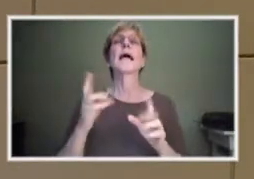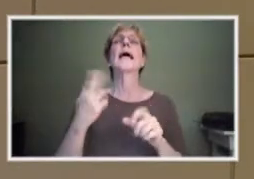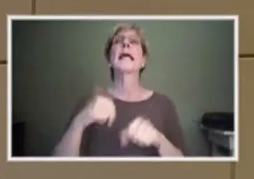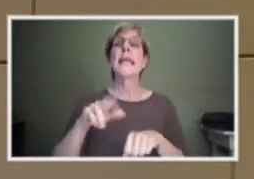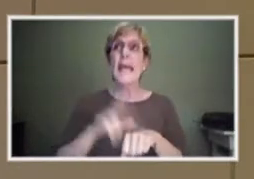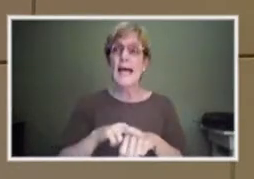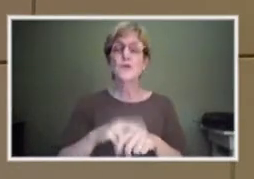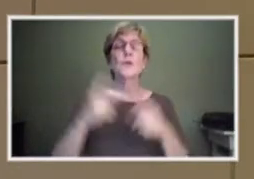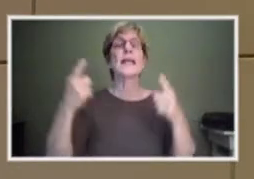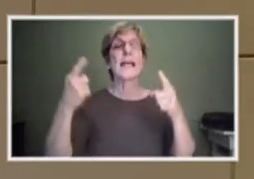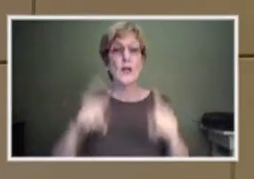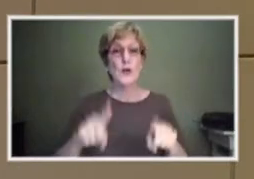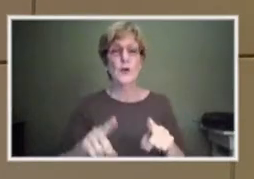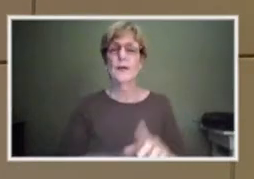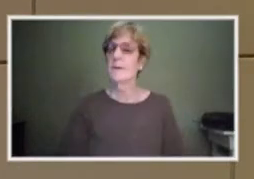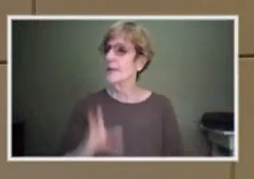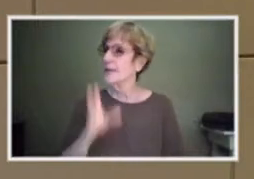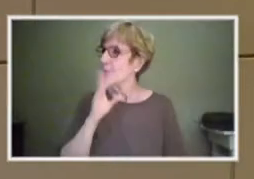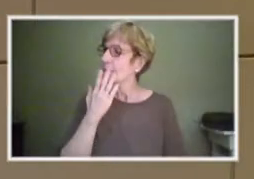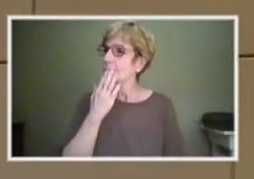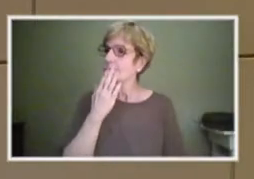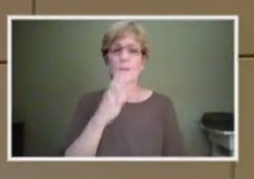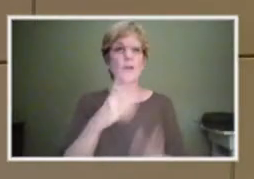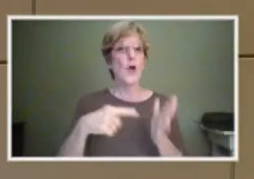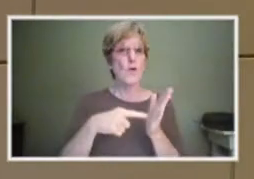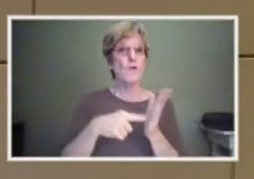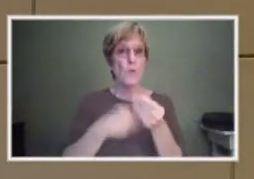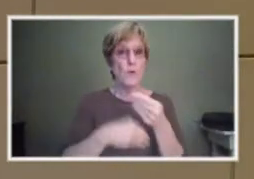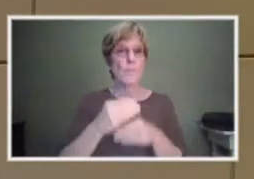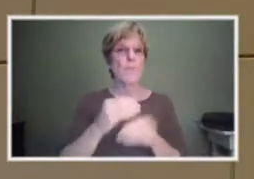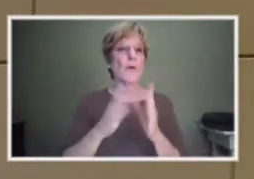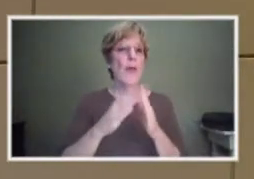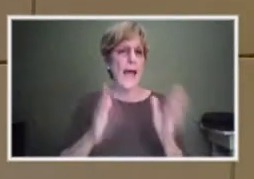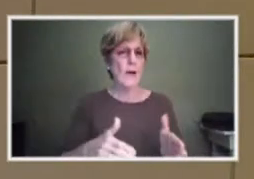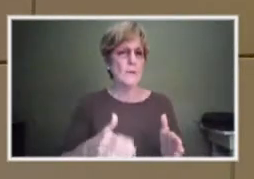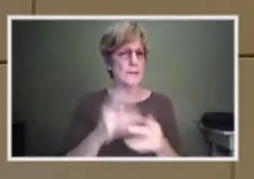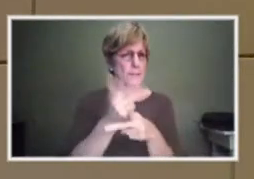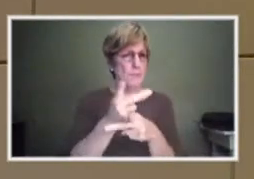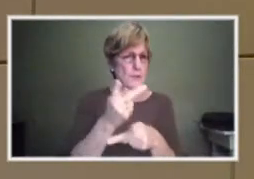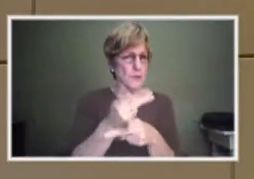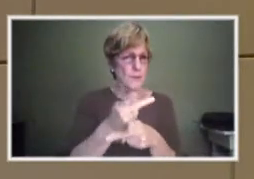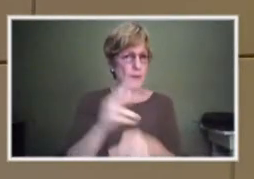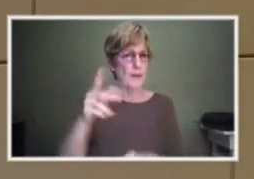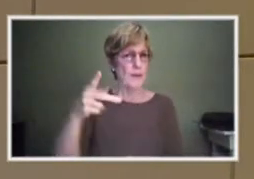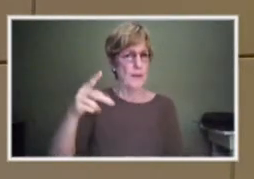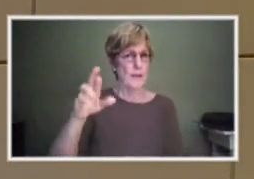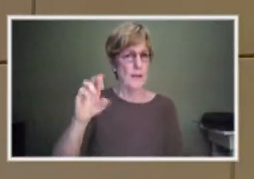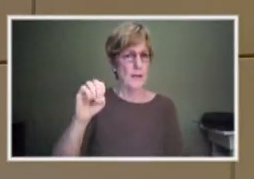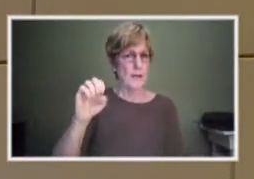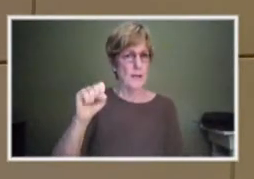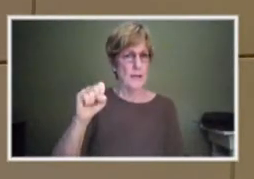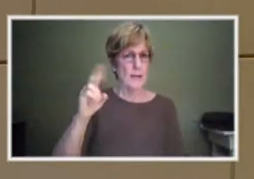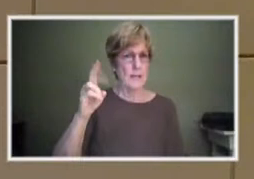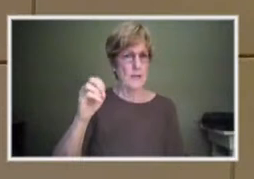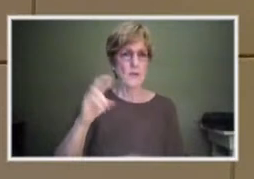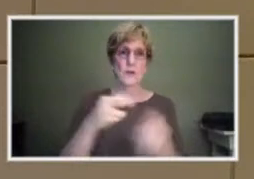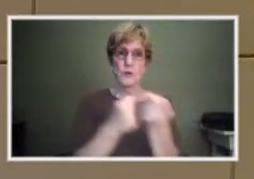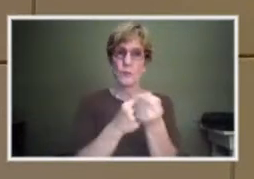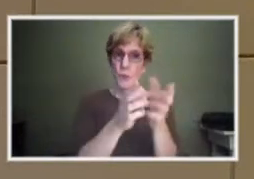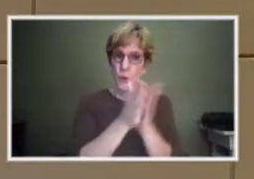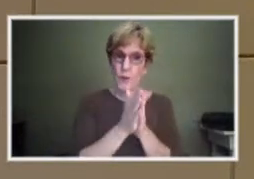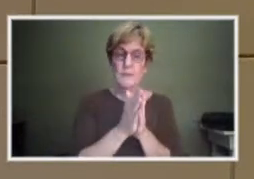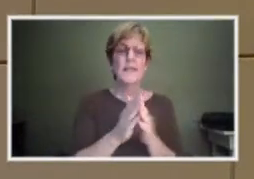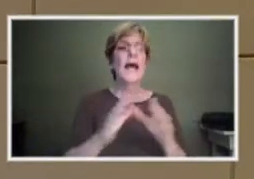occurring, I cannot talk today, affordable housing preservation and rental subsidy support request. And the action is to